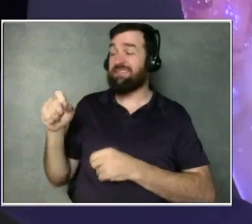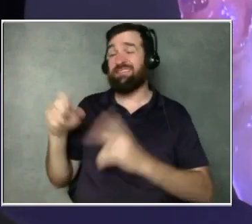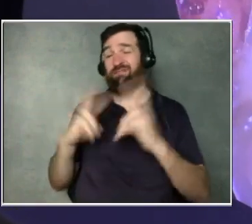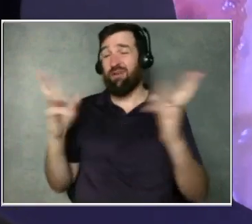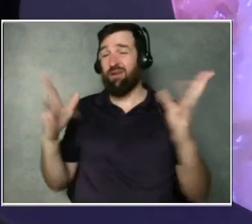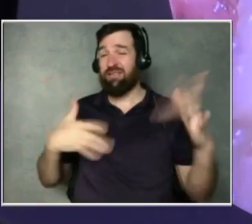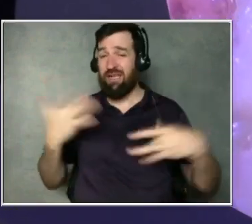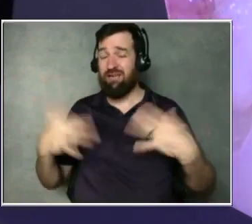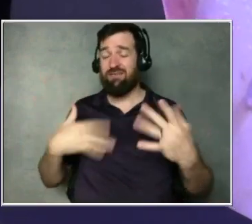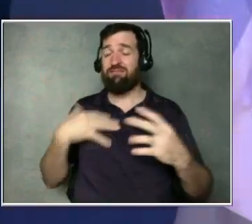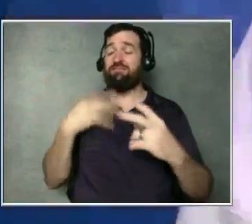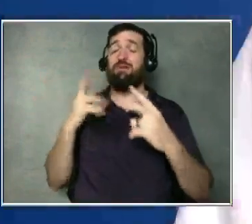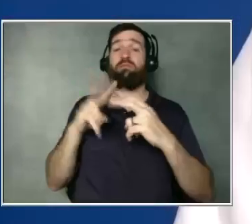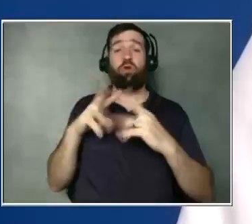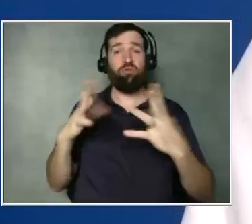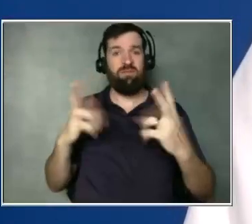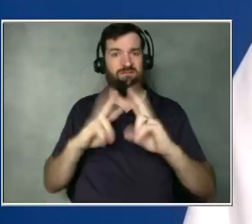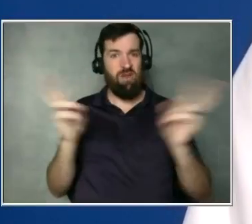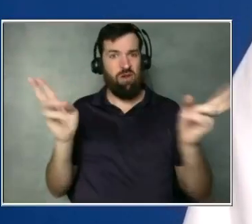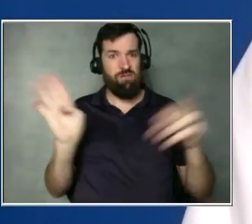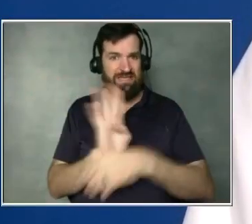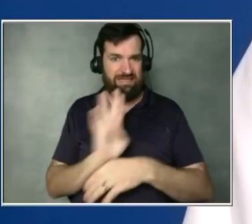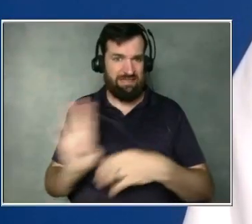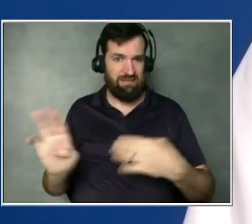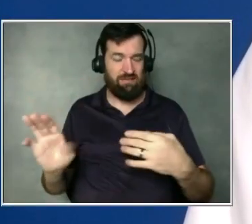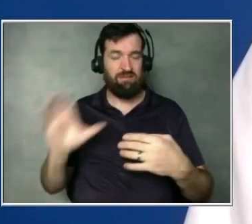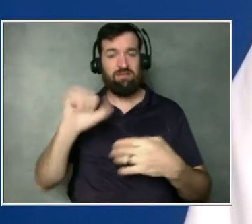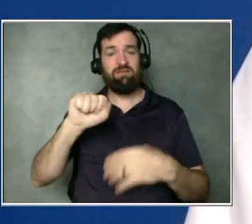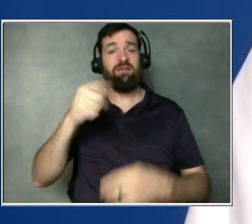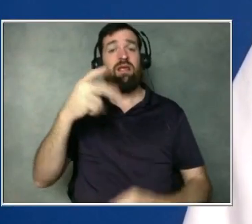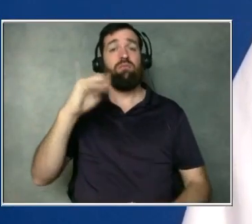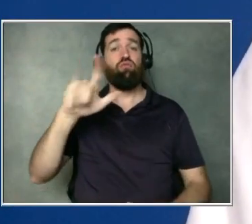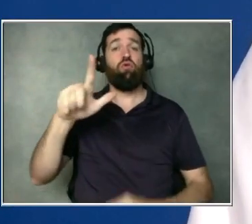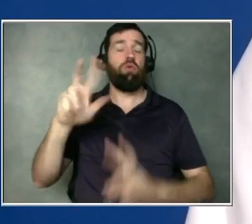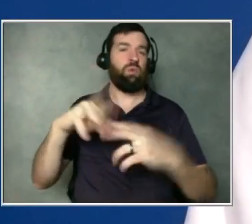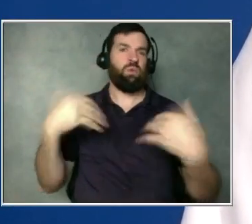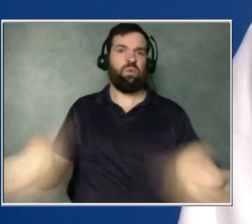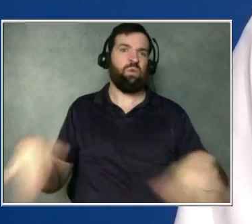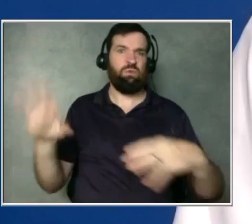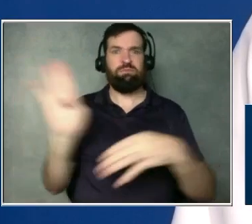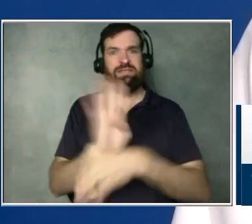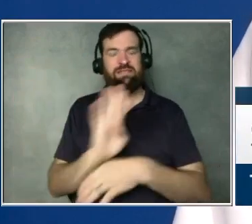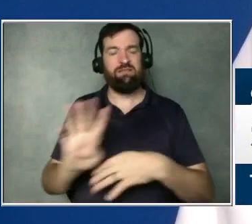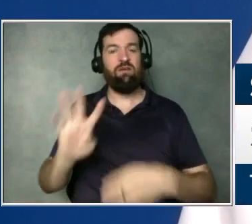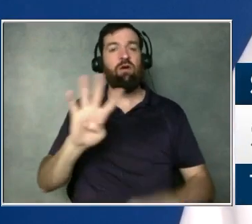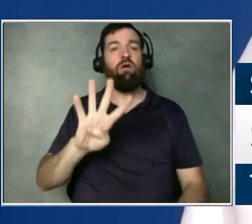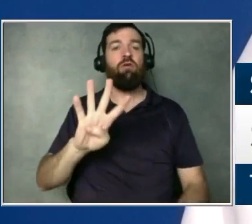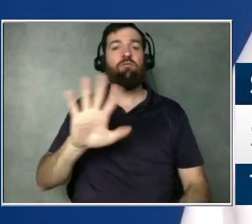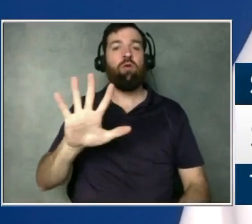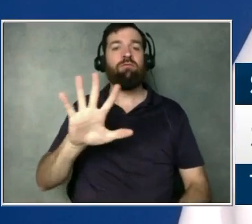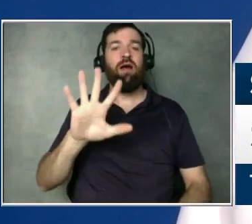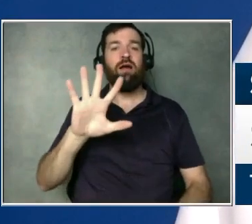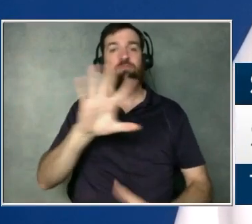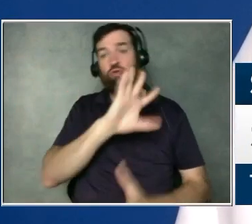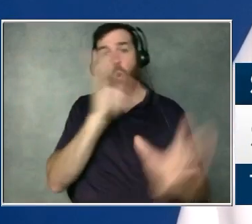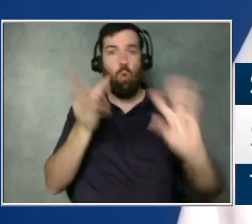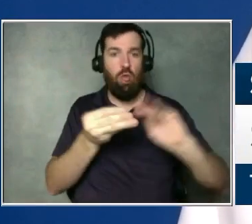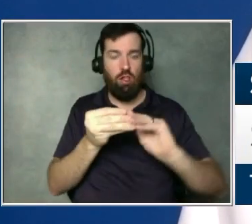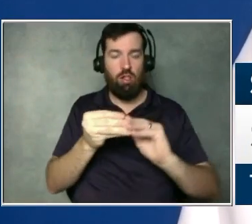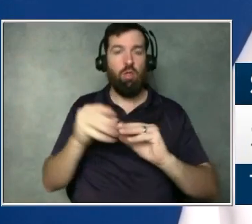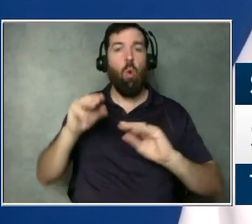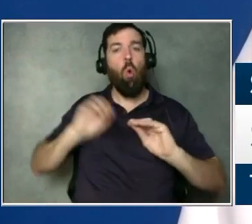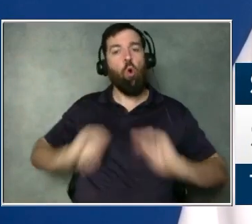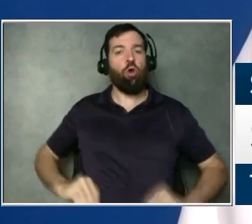been really busy here recently. April was extremely busy with 45 total organ transplants. That's an incredible